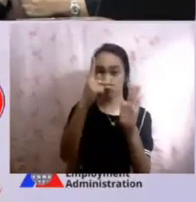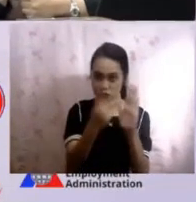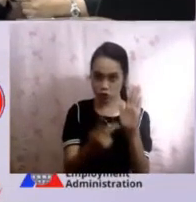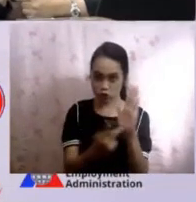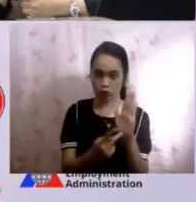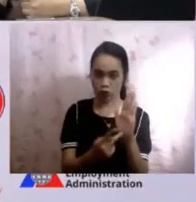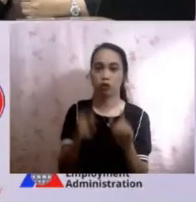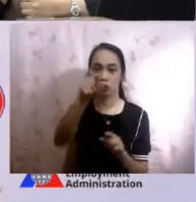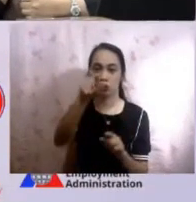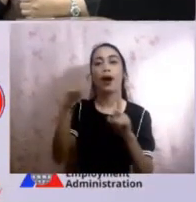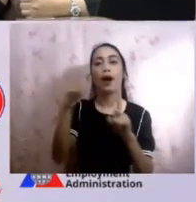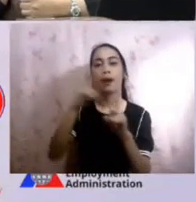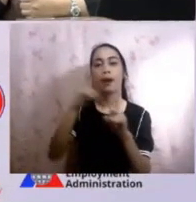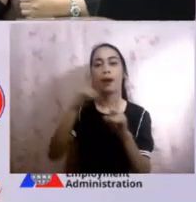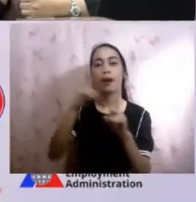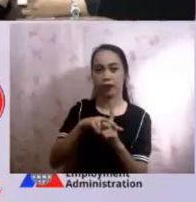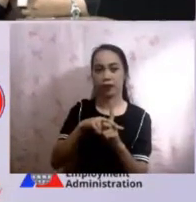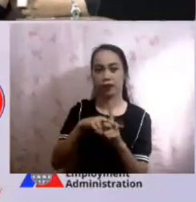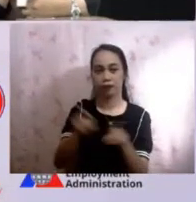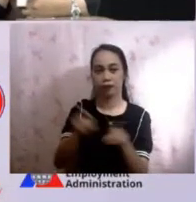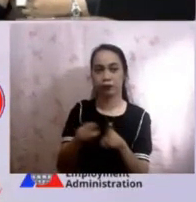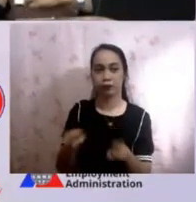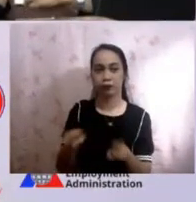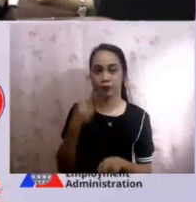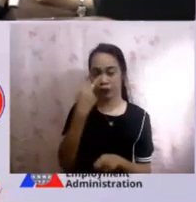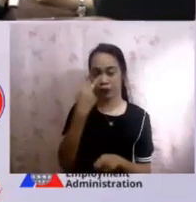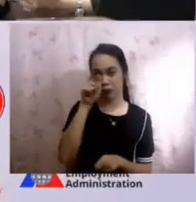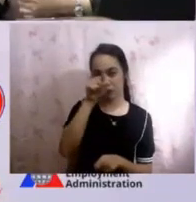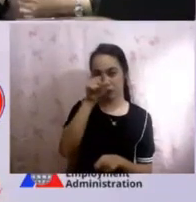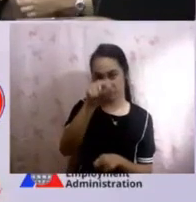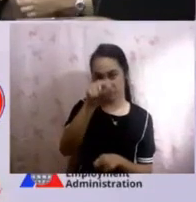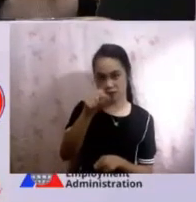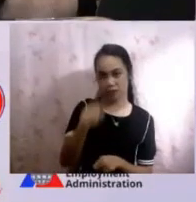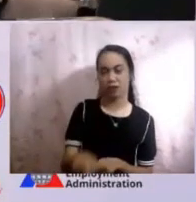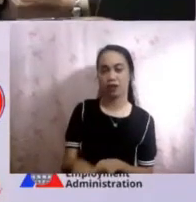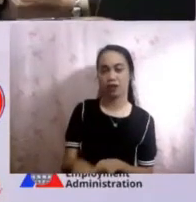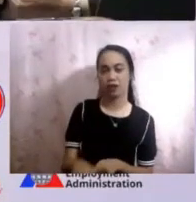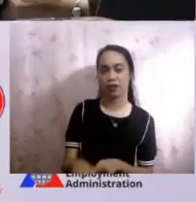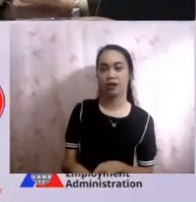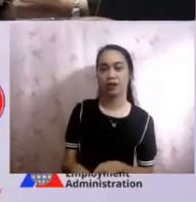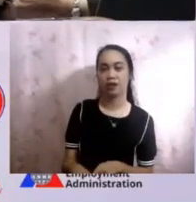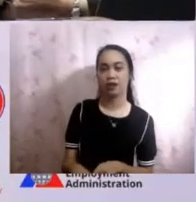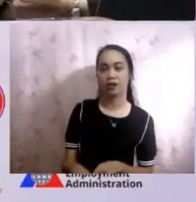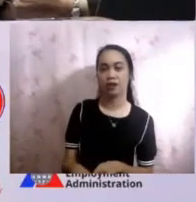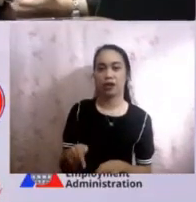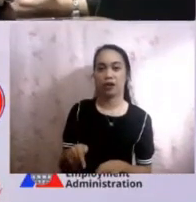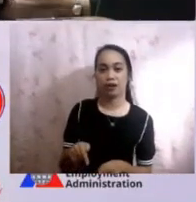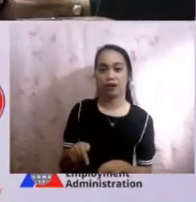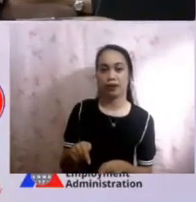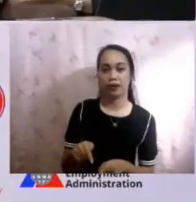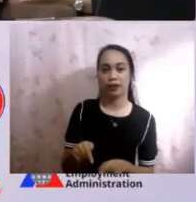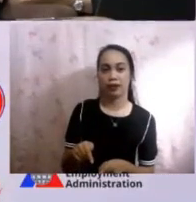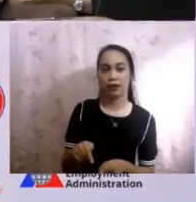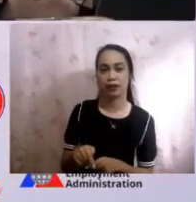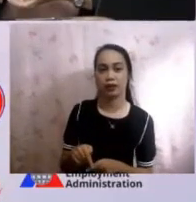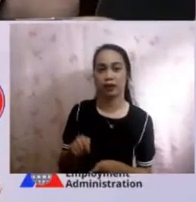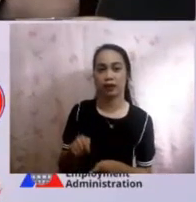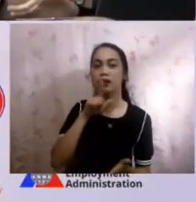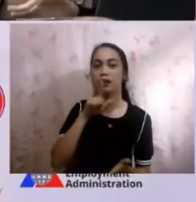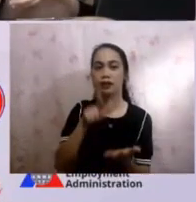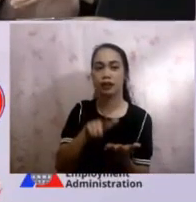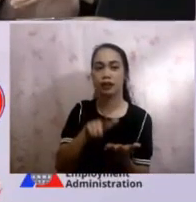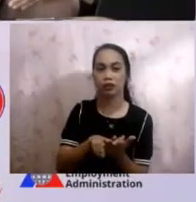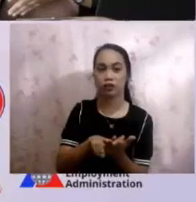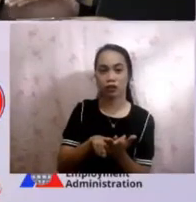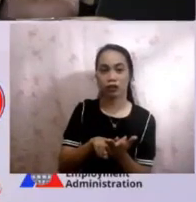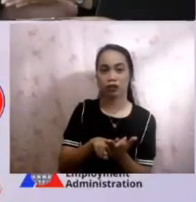on your resume. So as you can see, a letter is a letter. Narrative, which is one thing